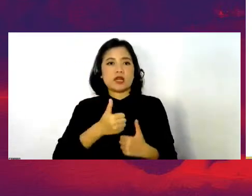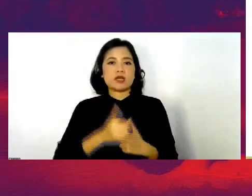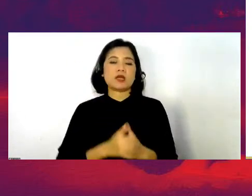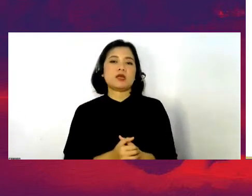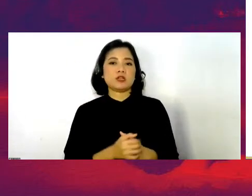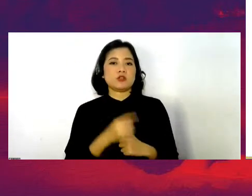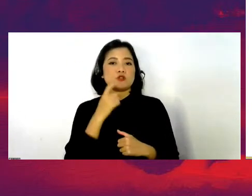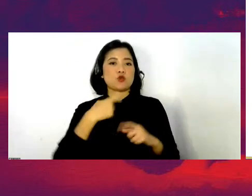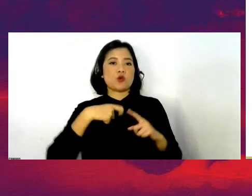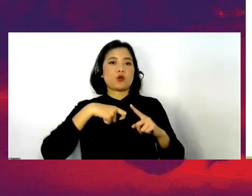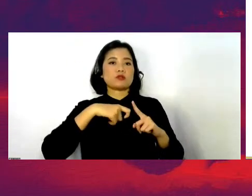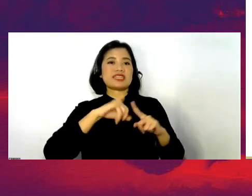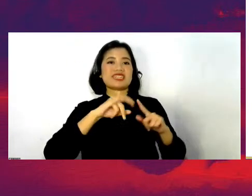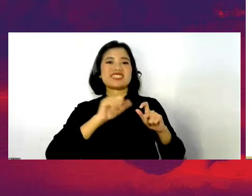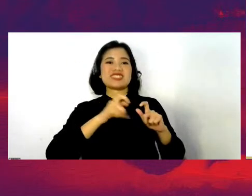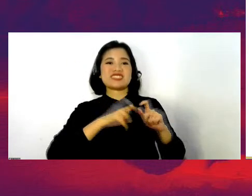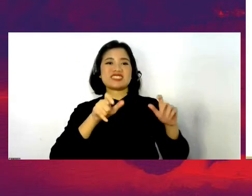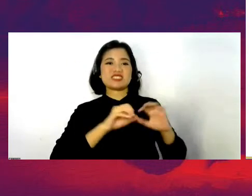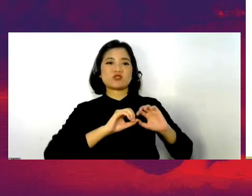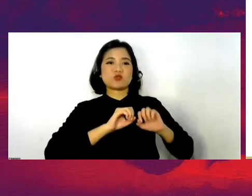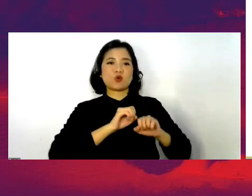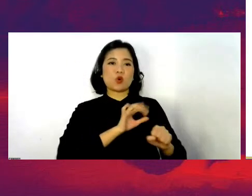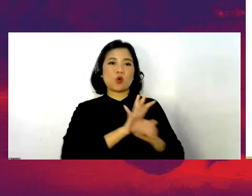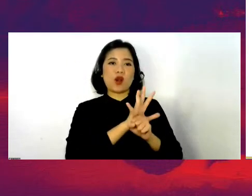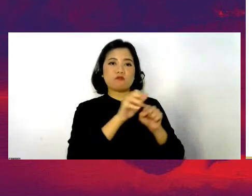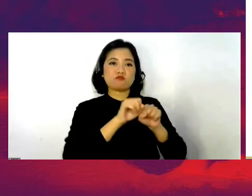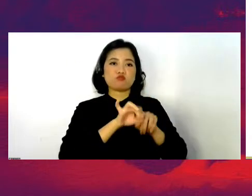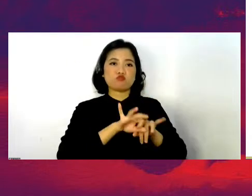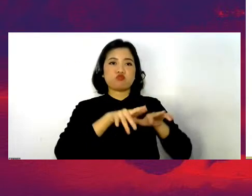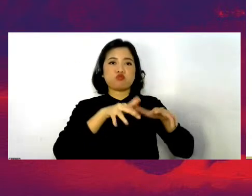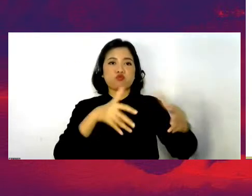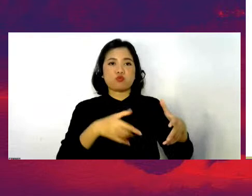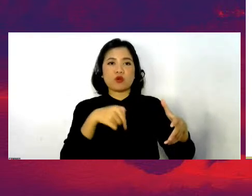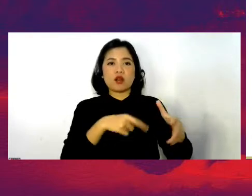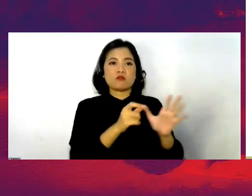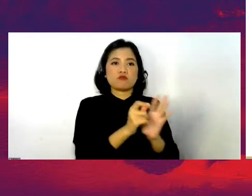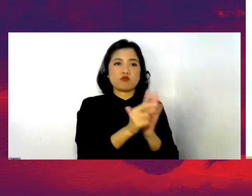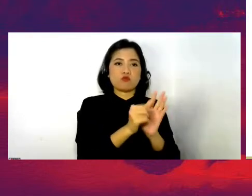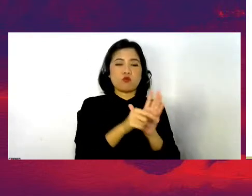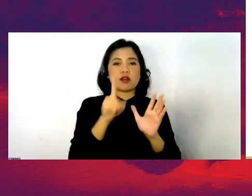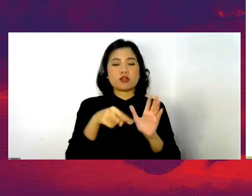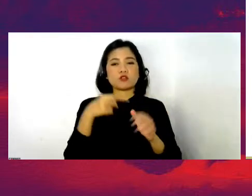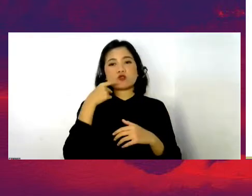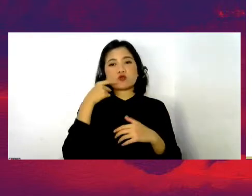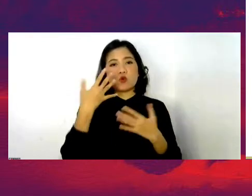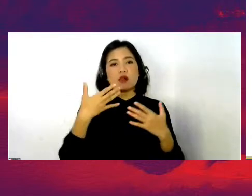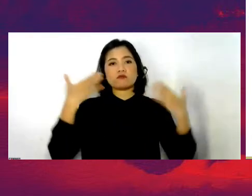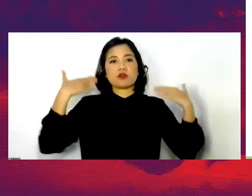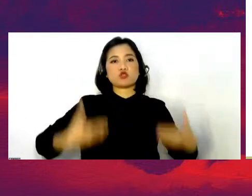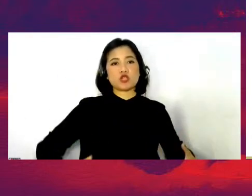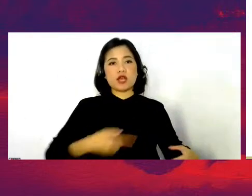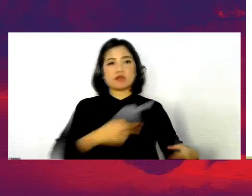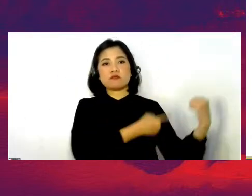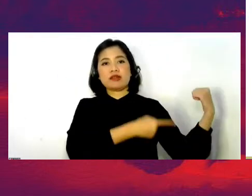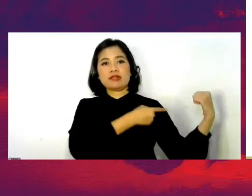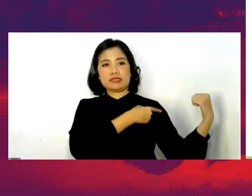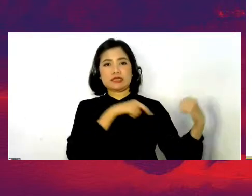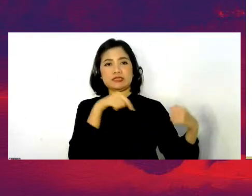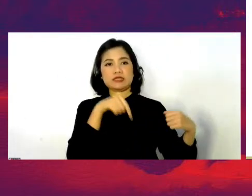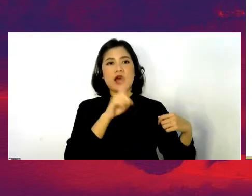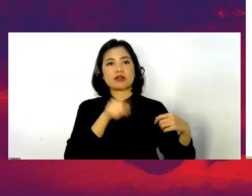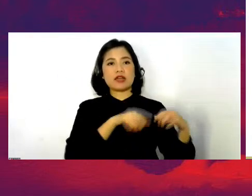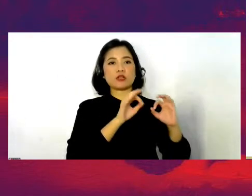that we had and what is the cost that we've been having as a result in terms of human capital, clearly education and